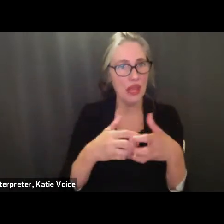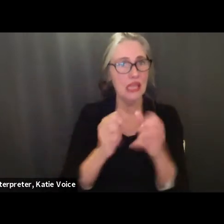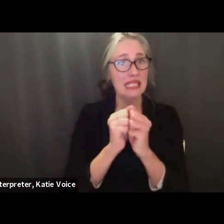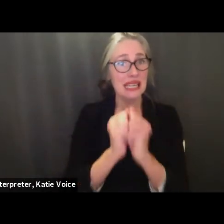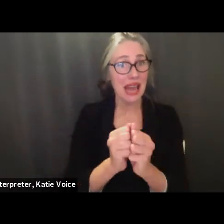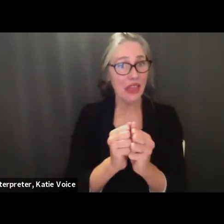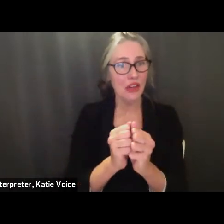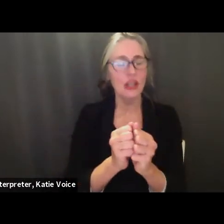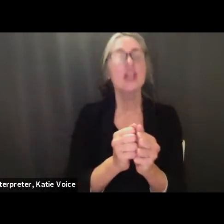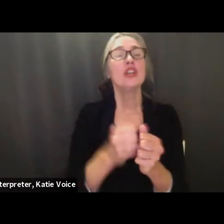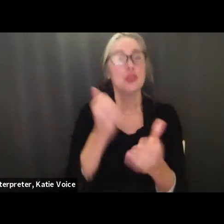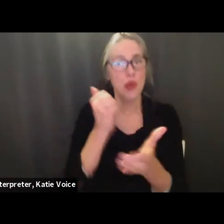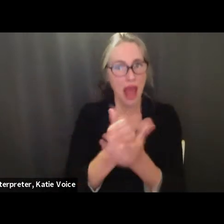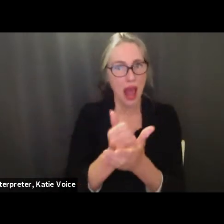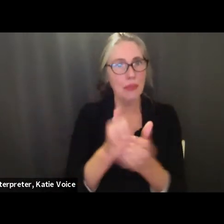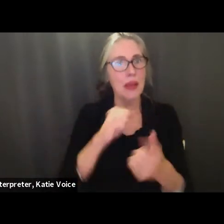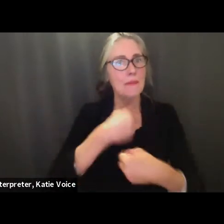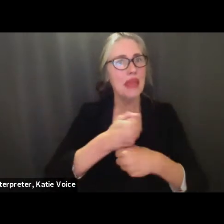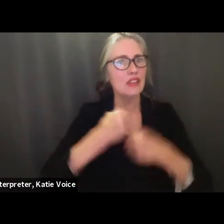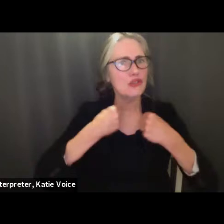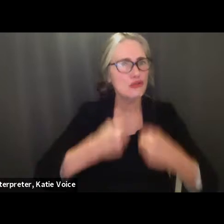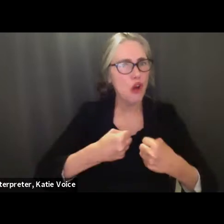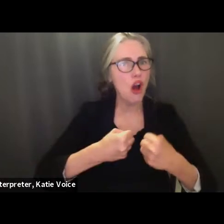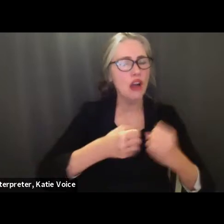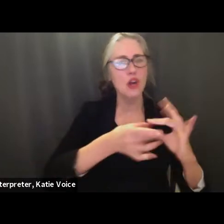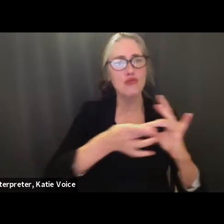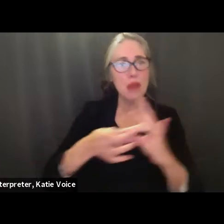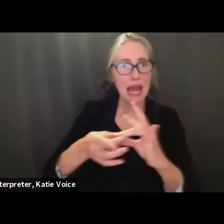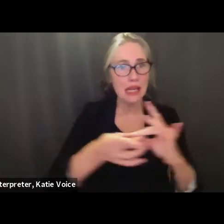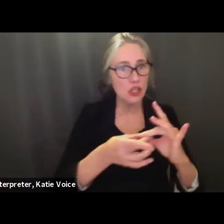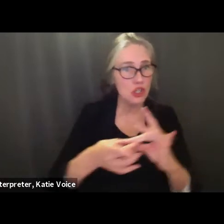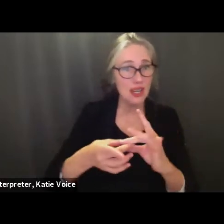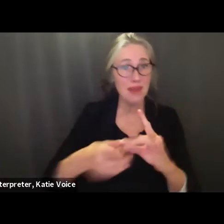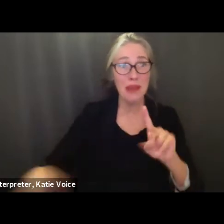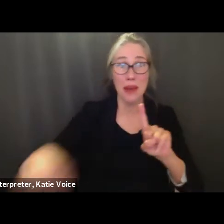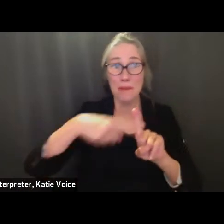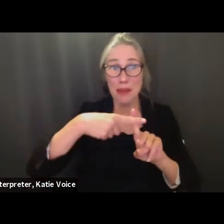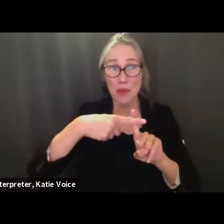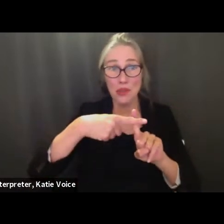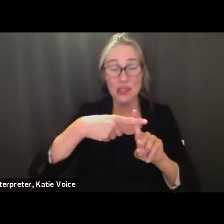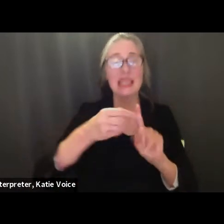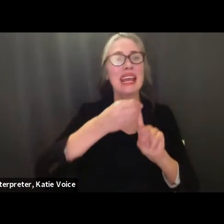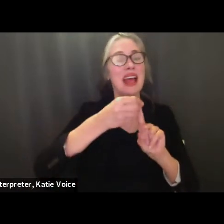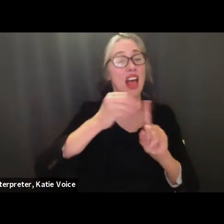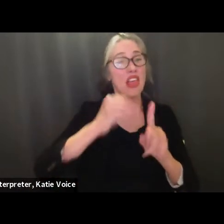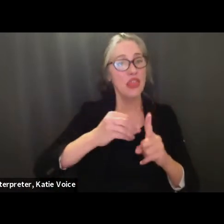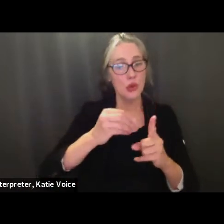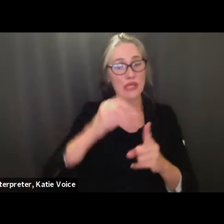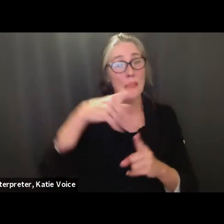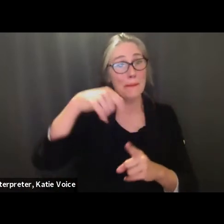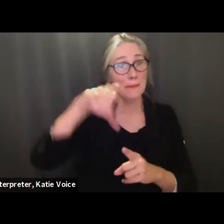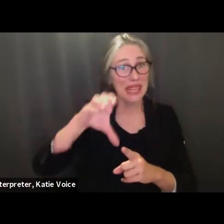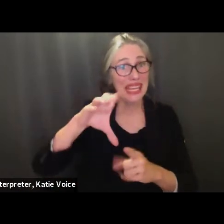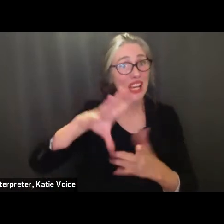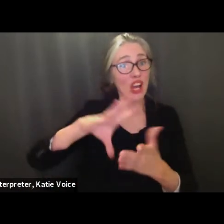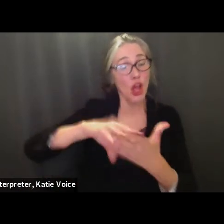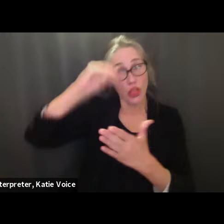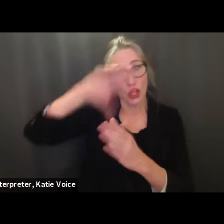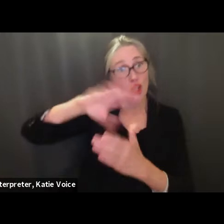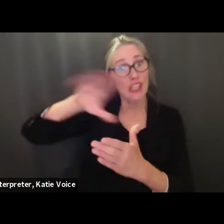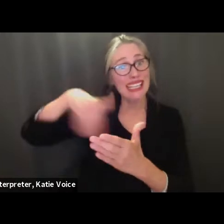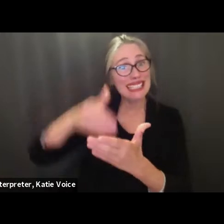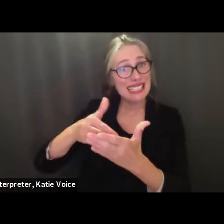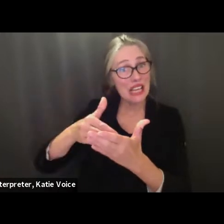to strengthen that relationship, but principally to expand our peak learning centers and to expand the number